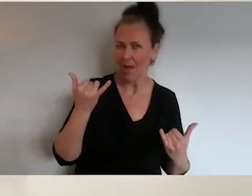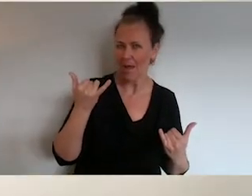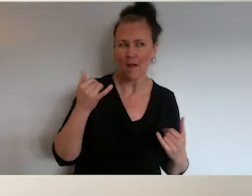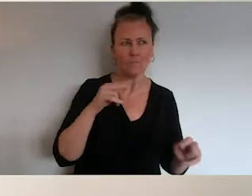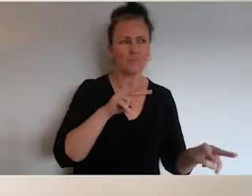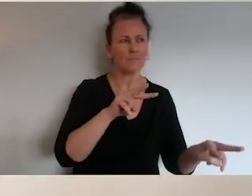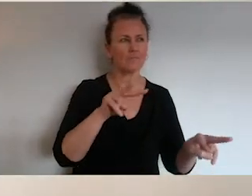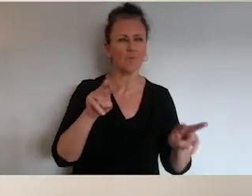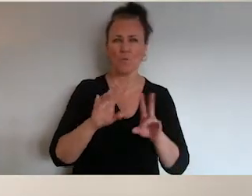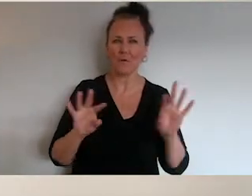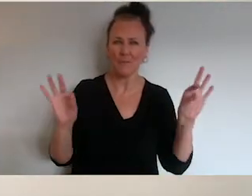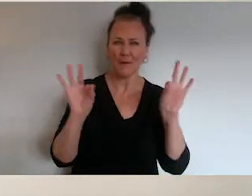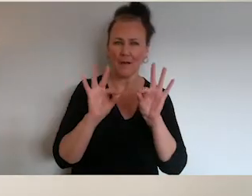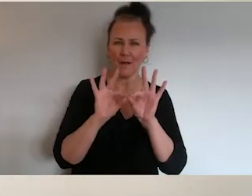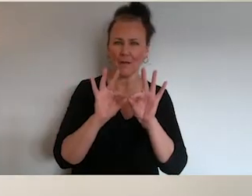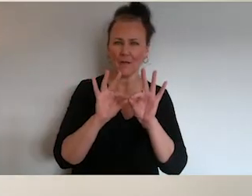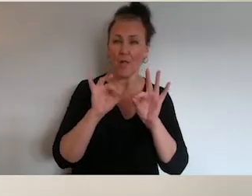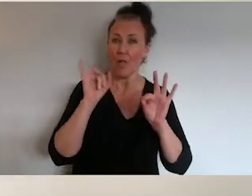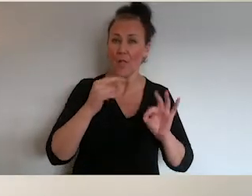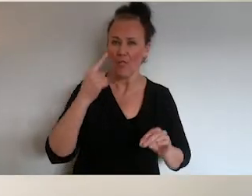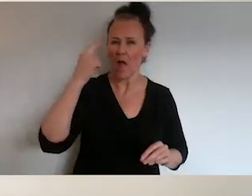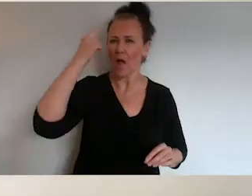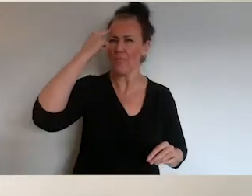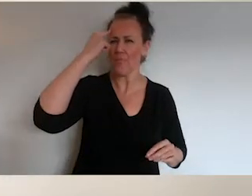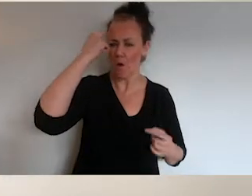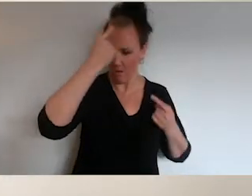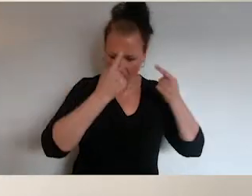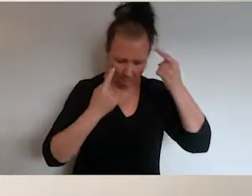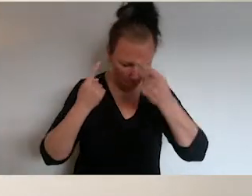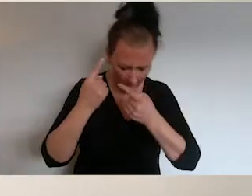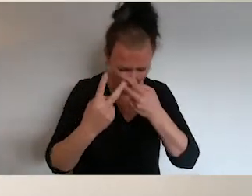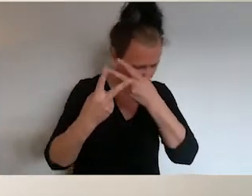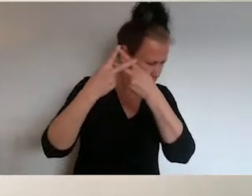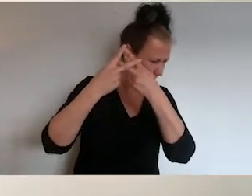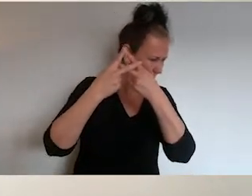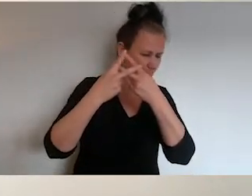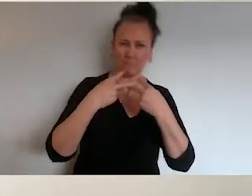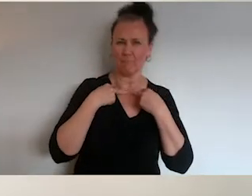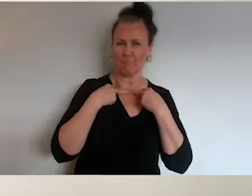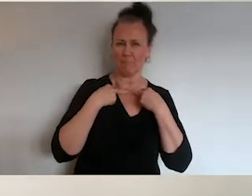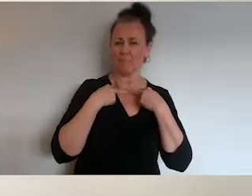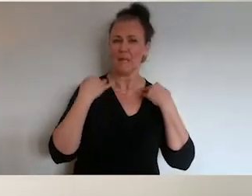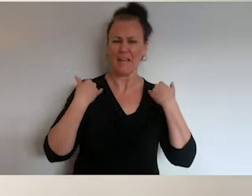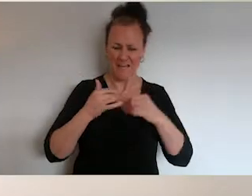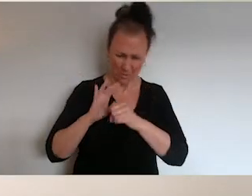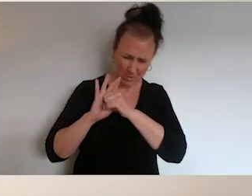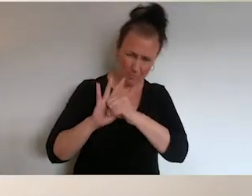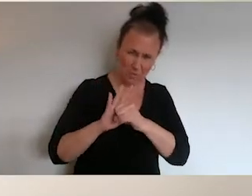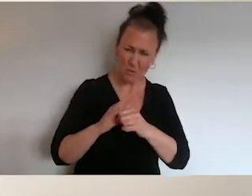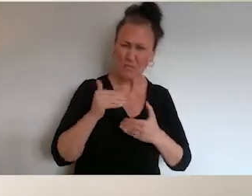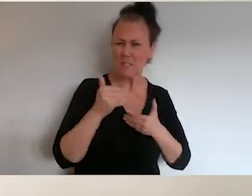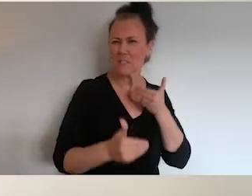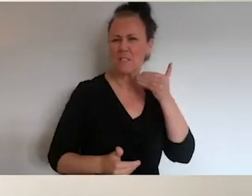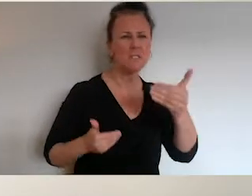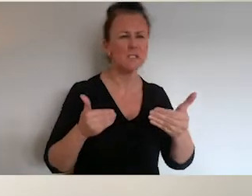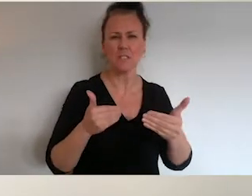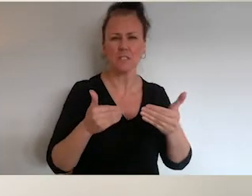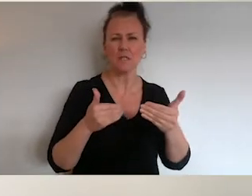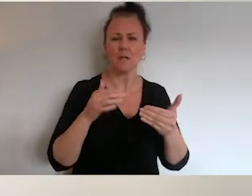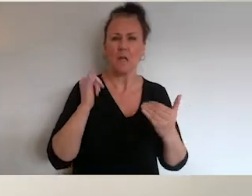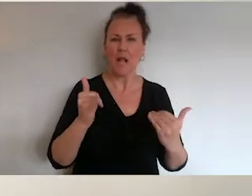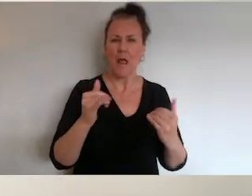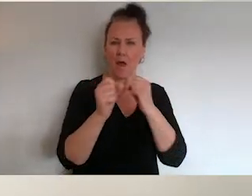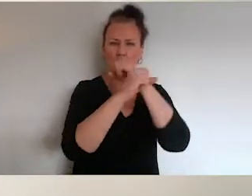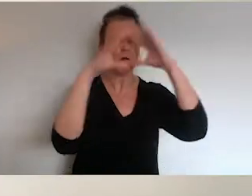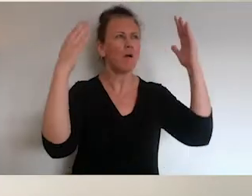see what matters? Like a thought trapped in a room, we pushed ourselves beyond extremes. We imagined a